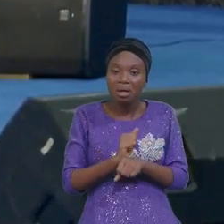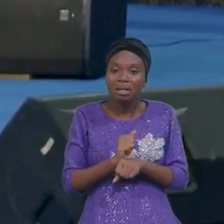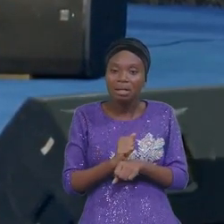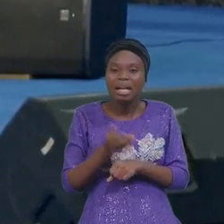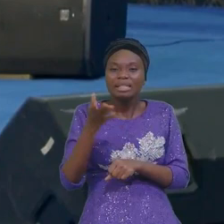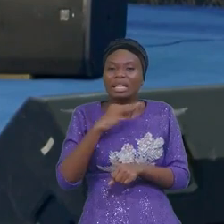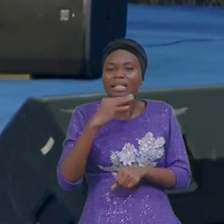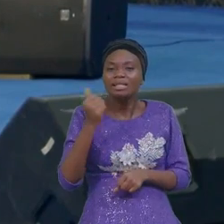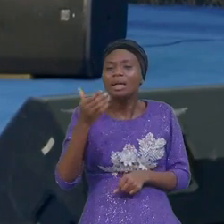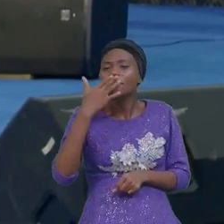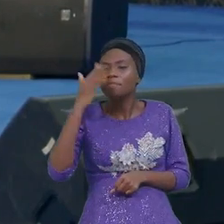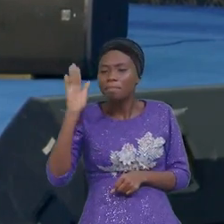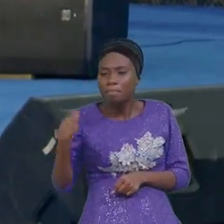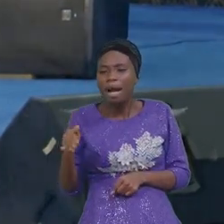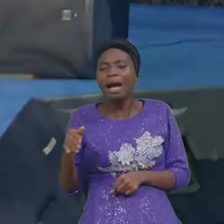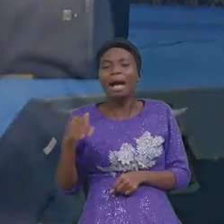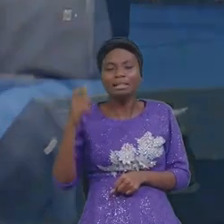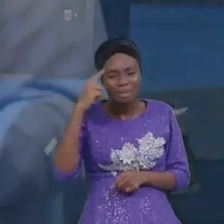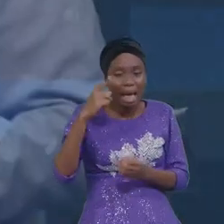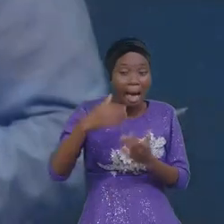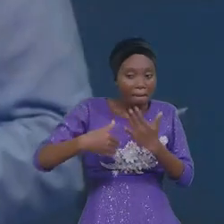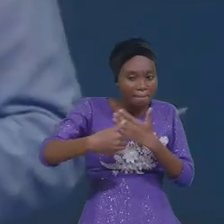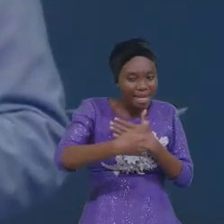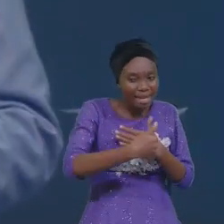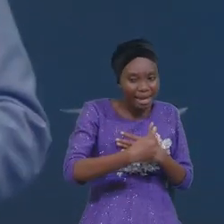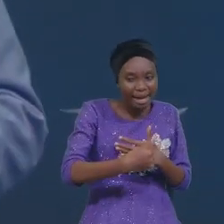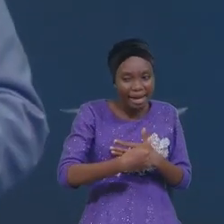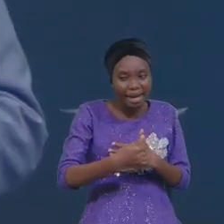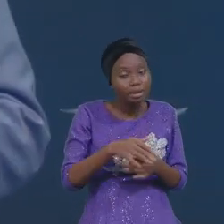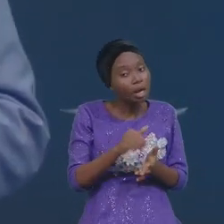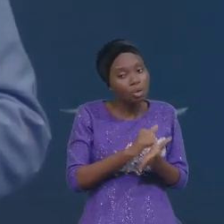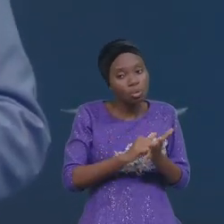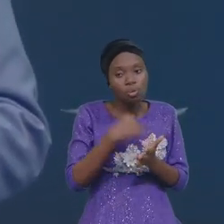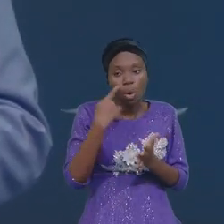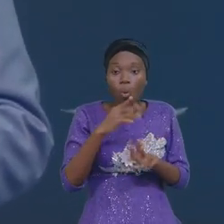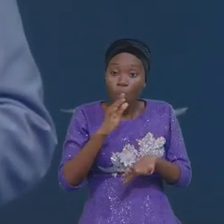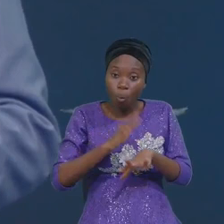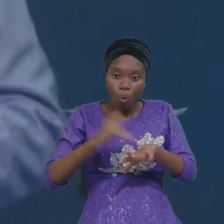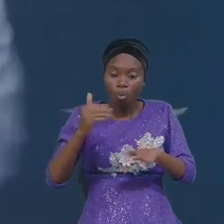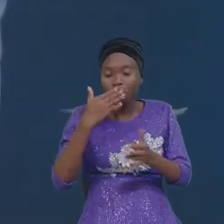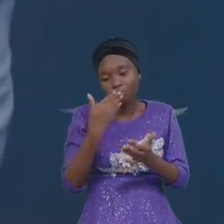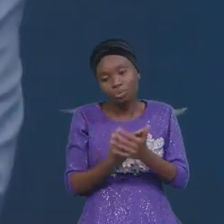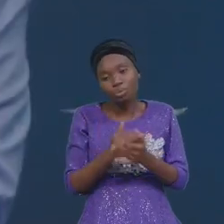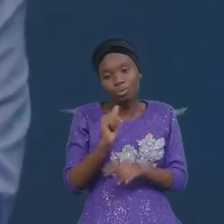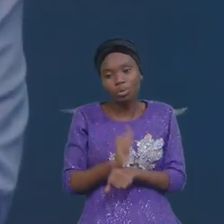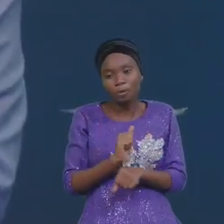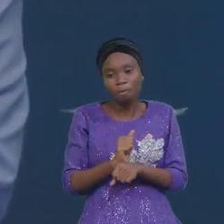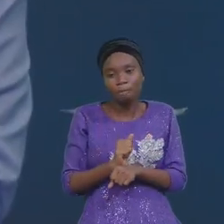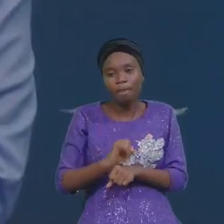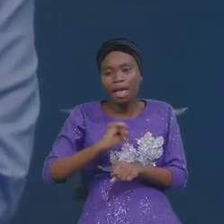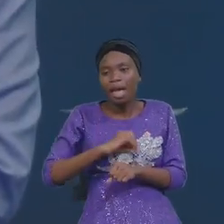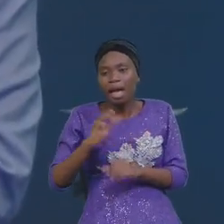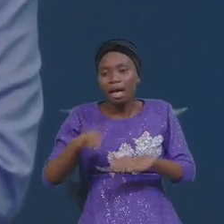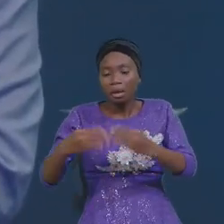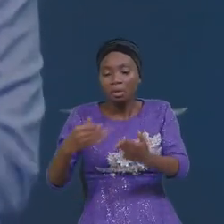bad motive behind those so-called good works. I give money to